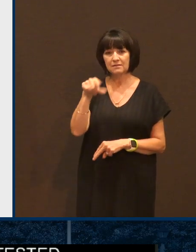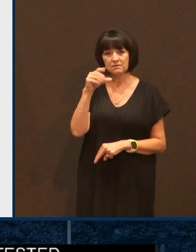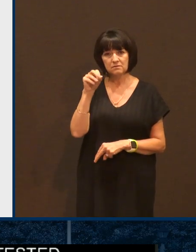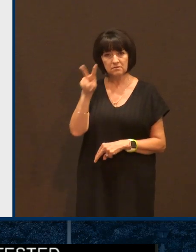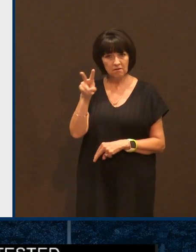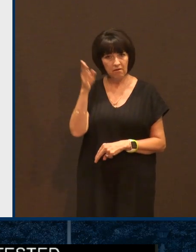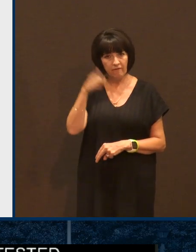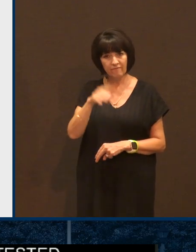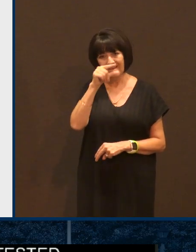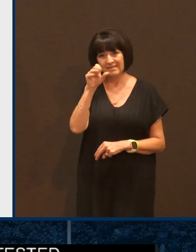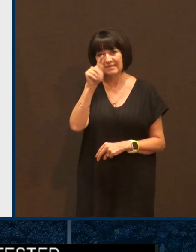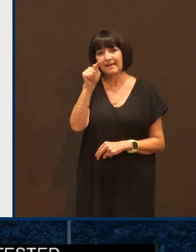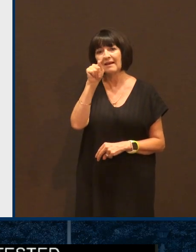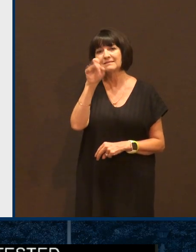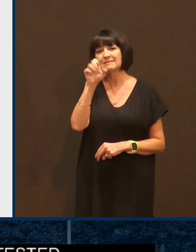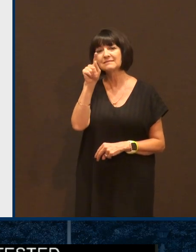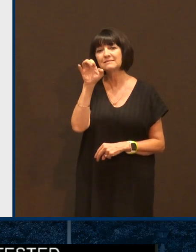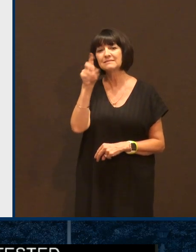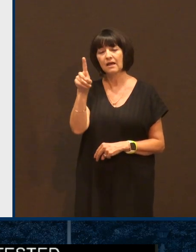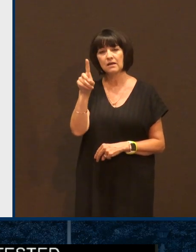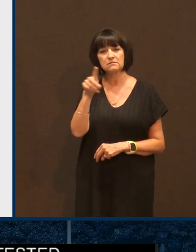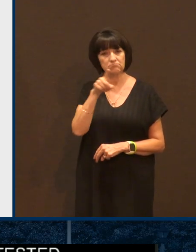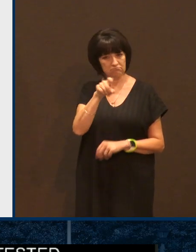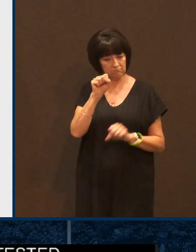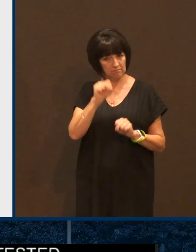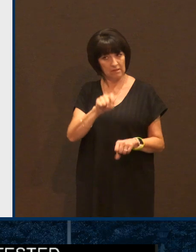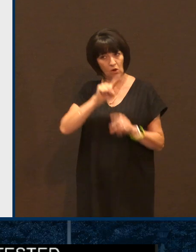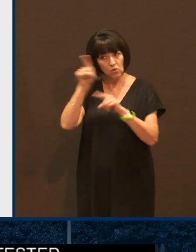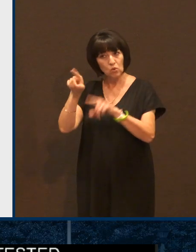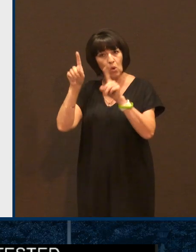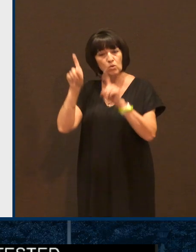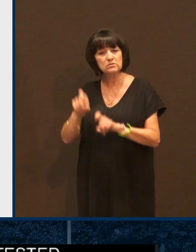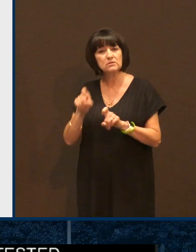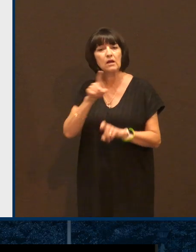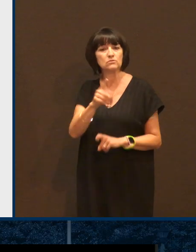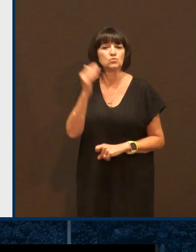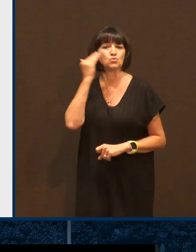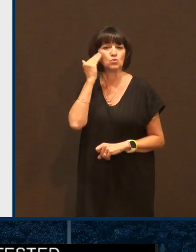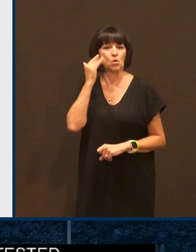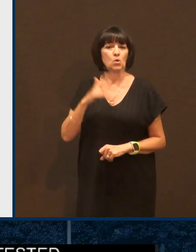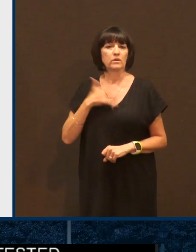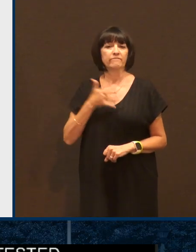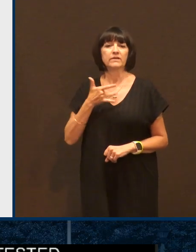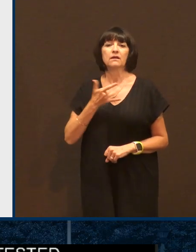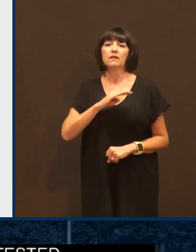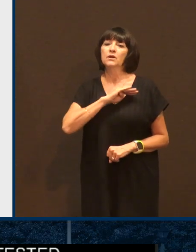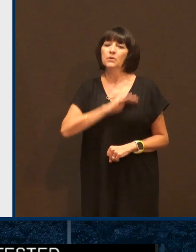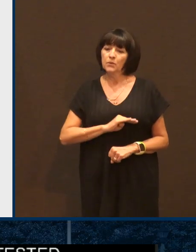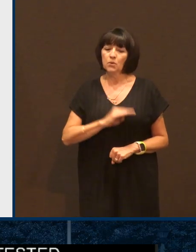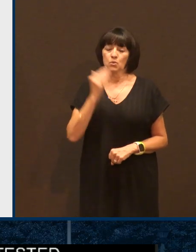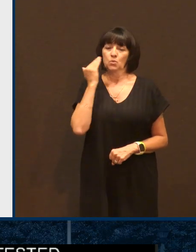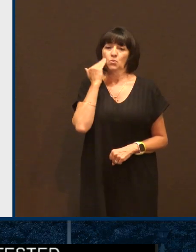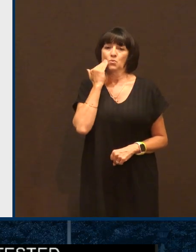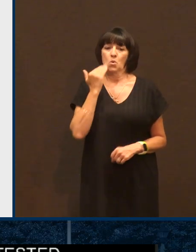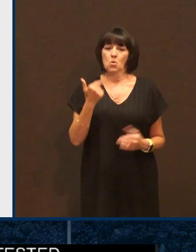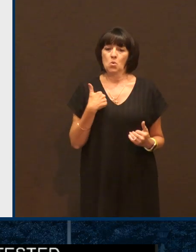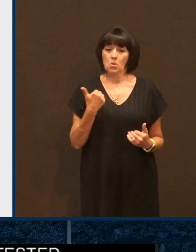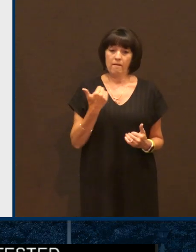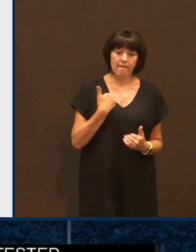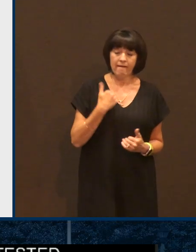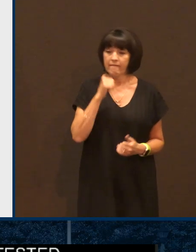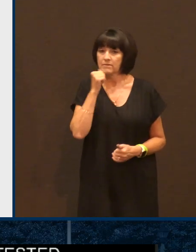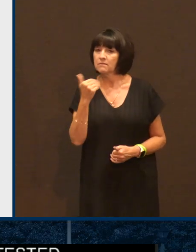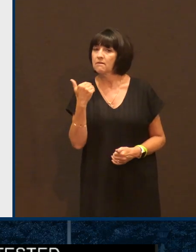de.gov/get-tested, so you can know your COVID-19 status. We need to fill up our test sites as